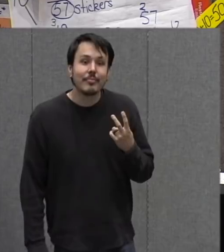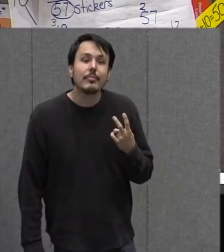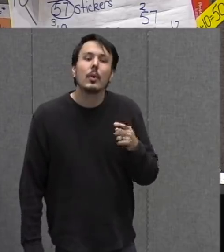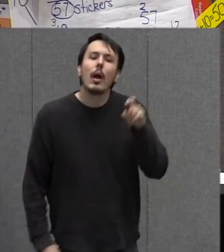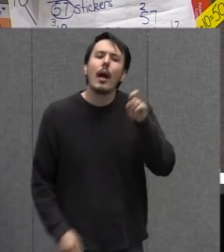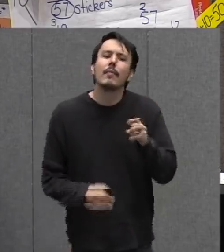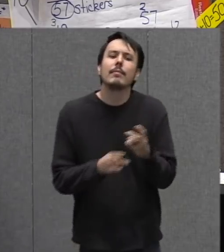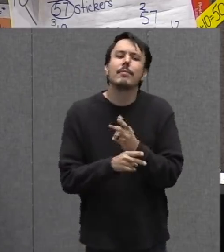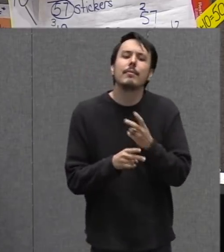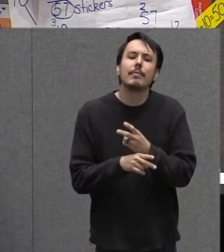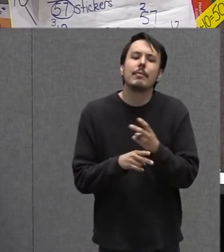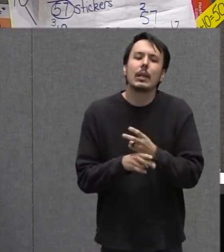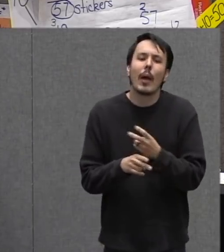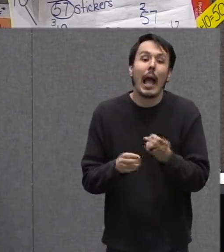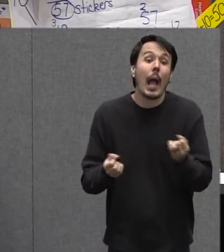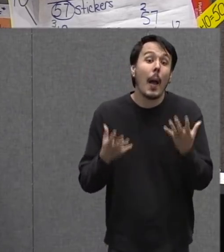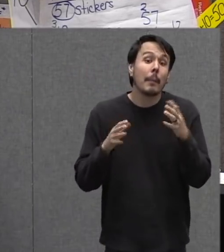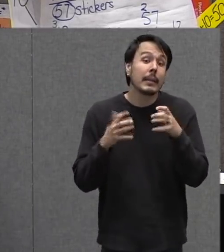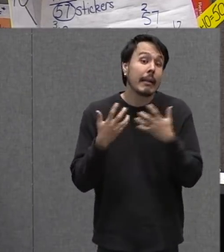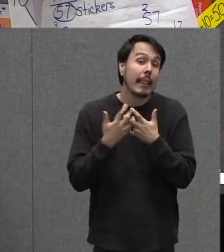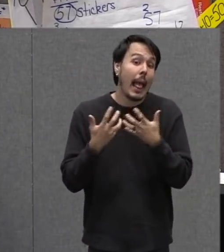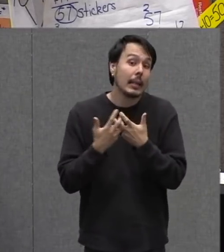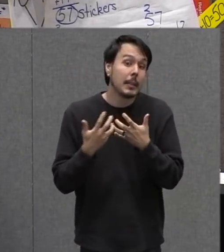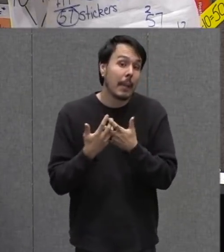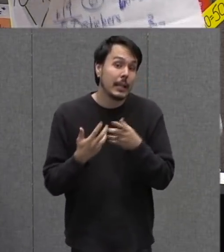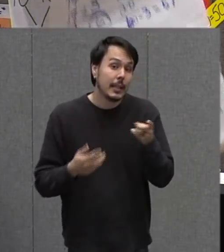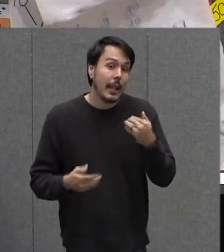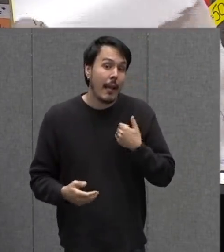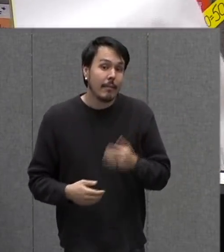to figure out how many classmates there are, right?